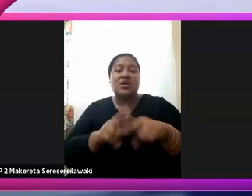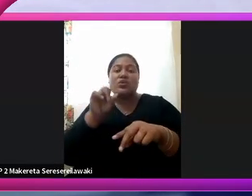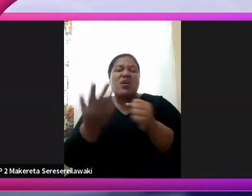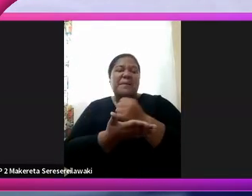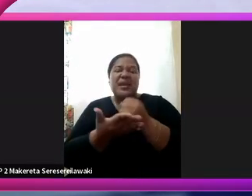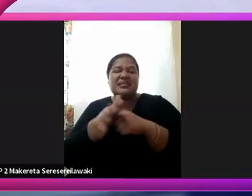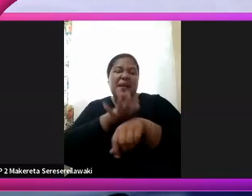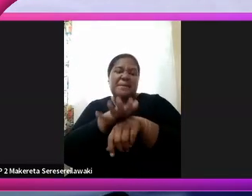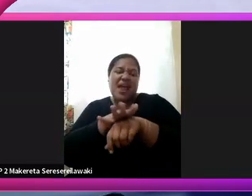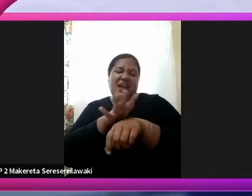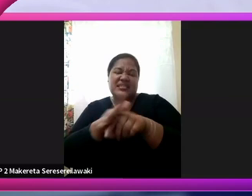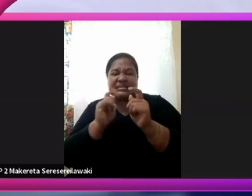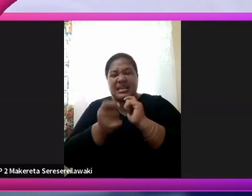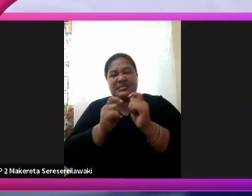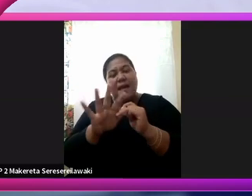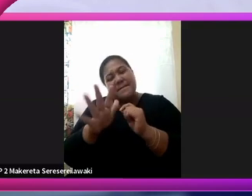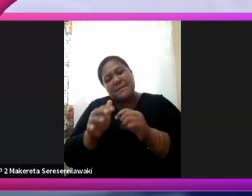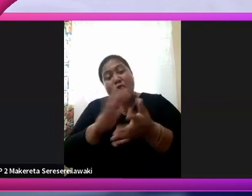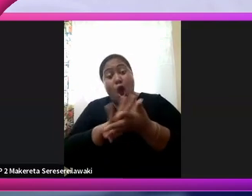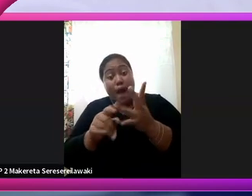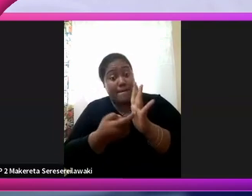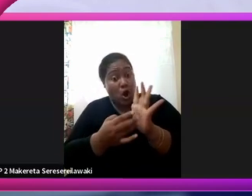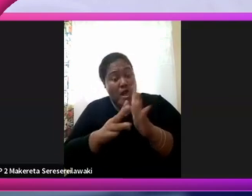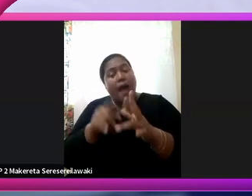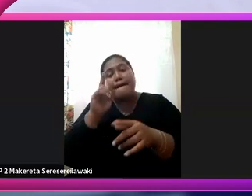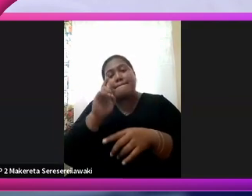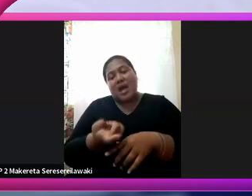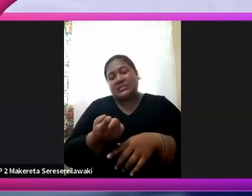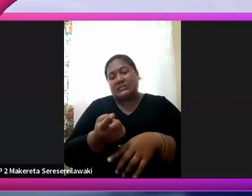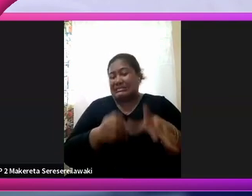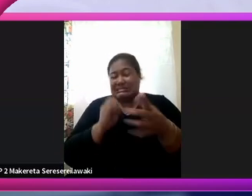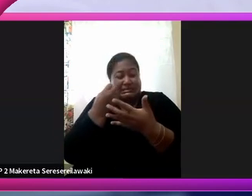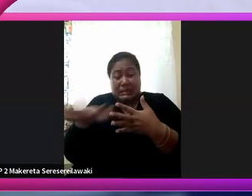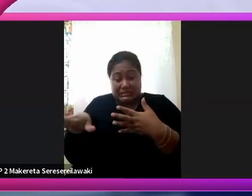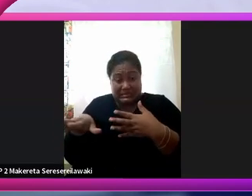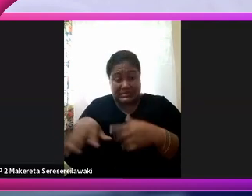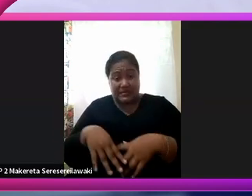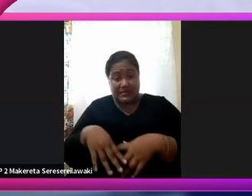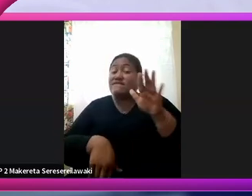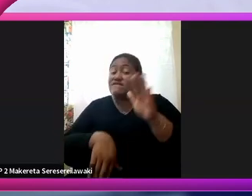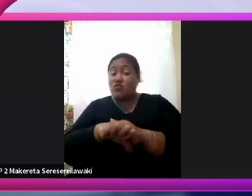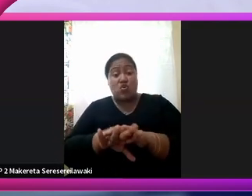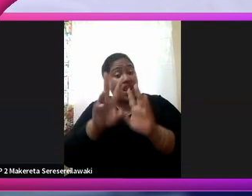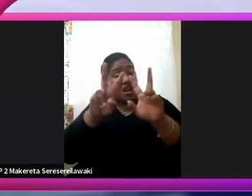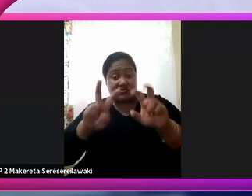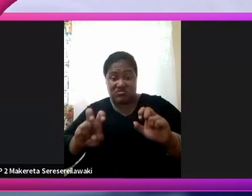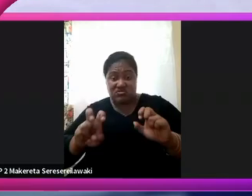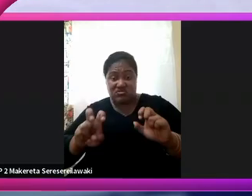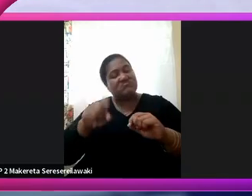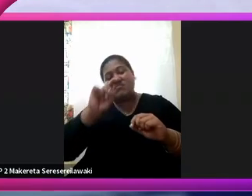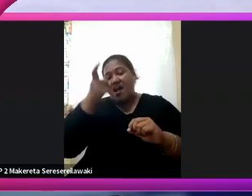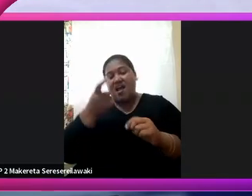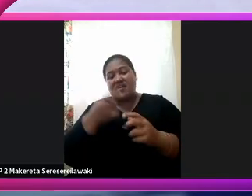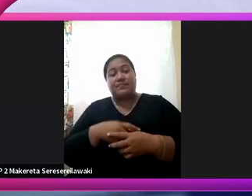maybe hormonal test, which is very expensive, but full investigation is not available. The management, we only